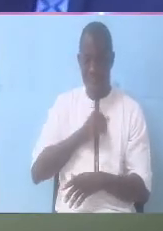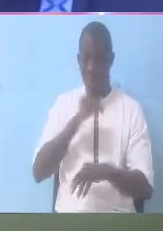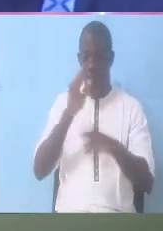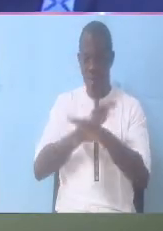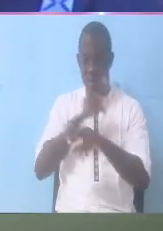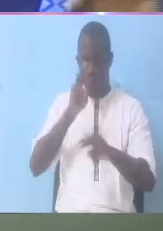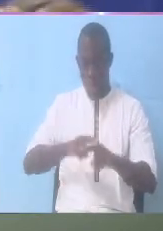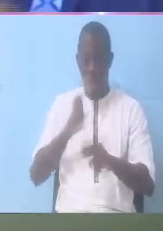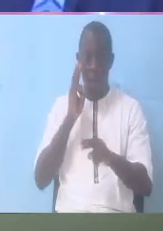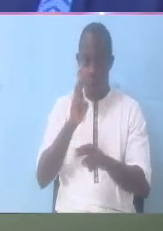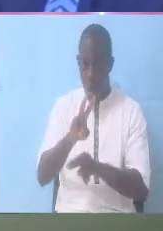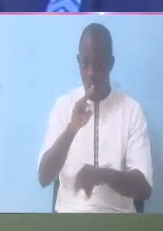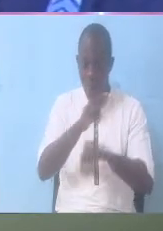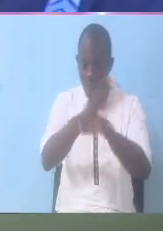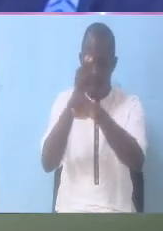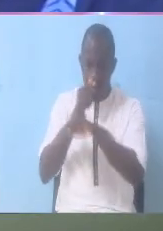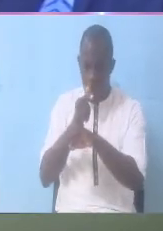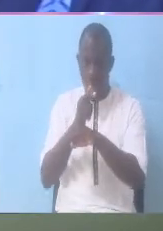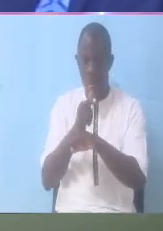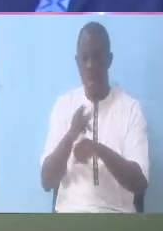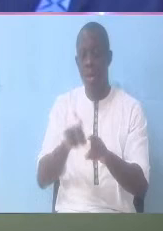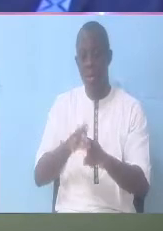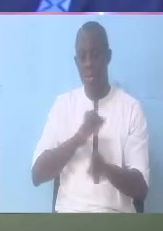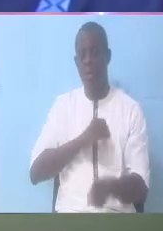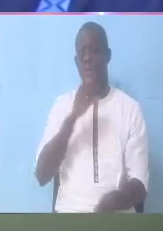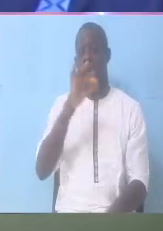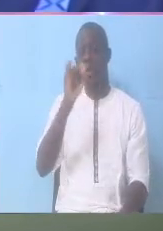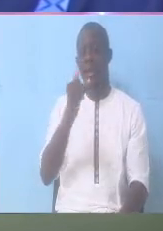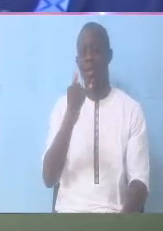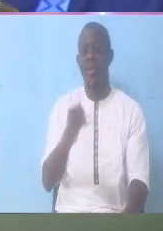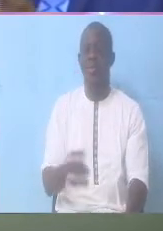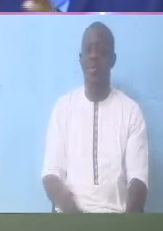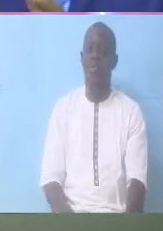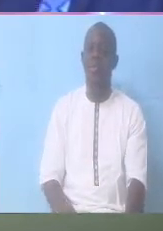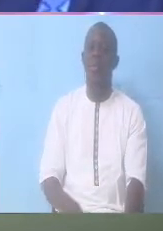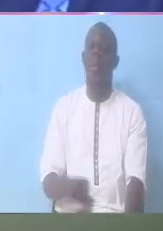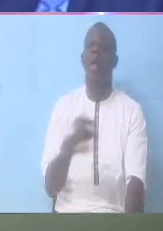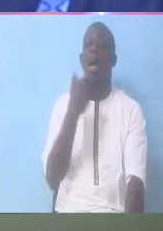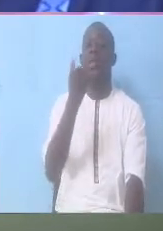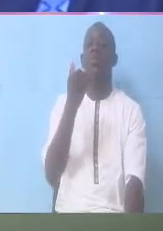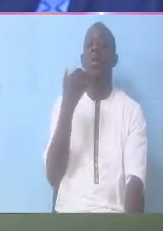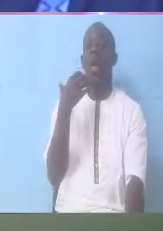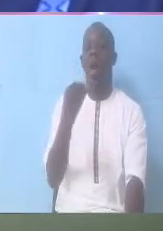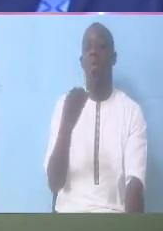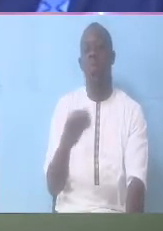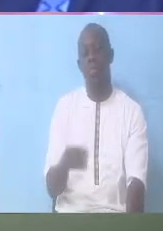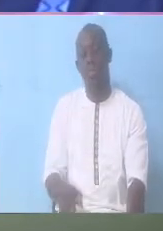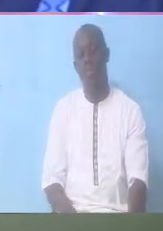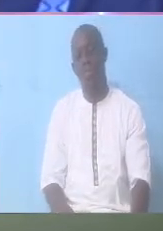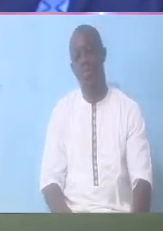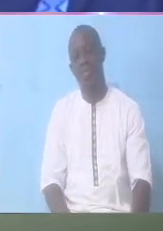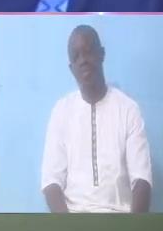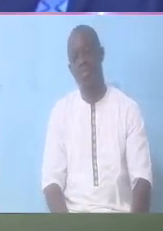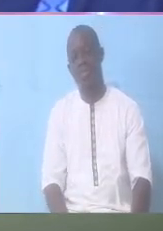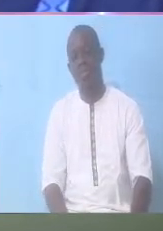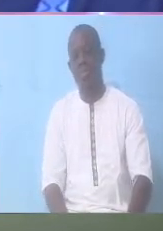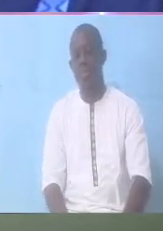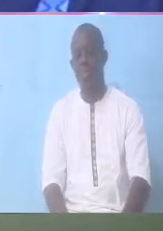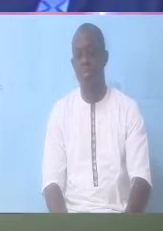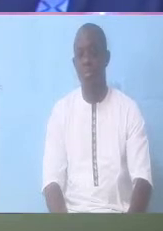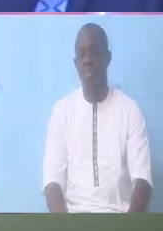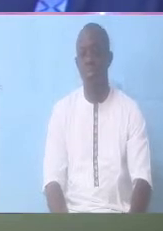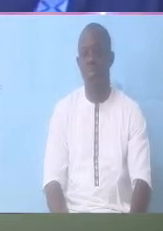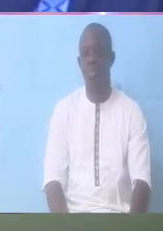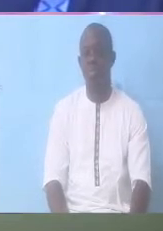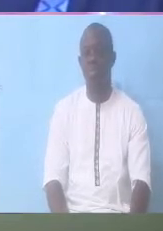videos? Yes. Okay. And ask me how. How? When these people drink this,